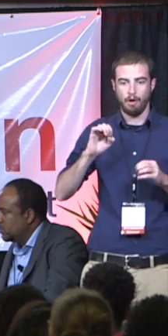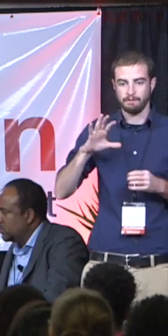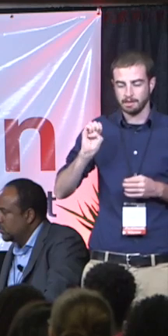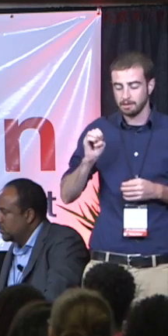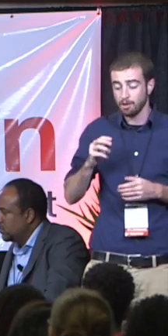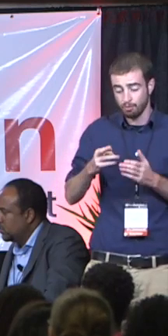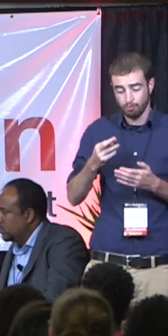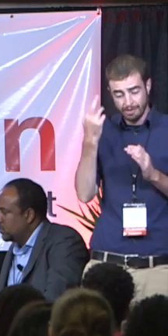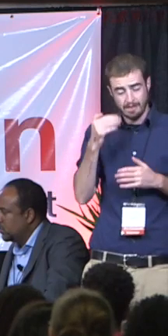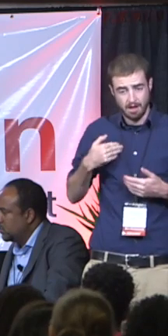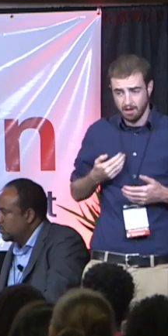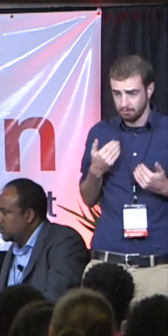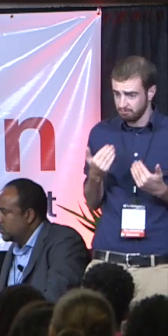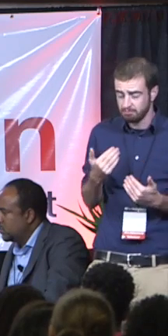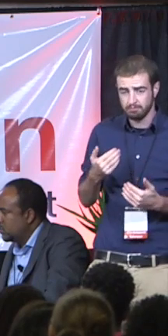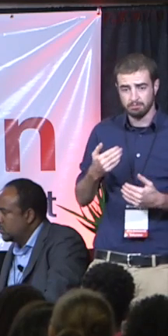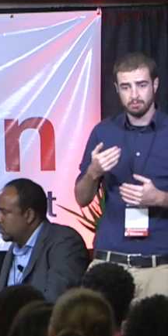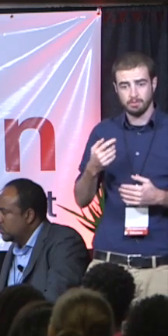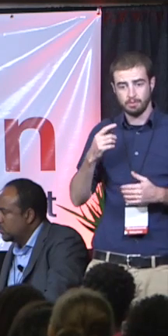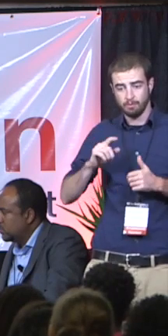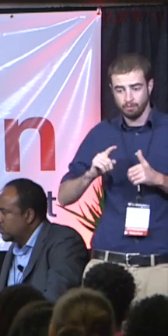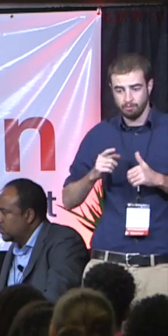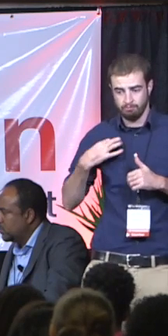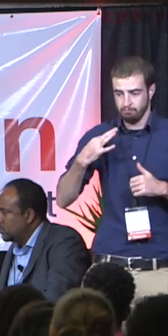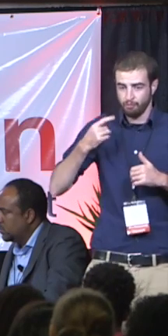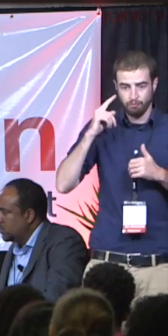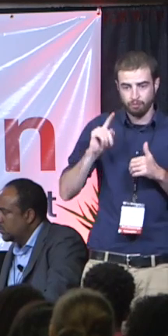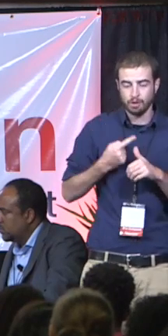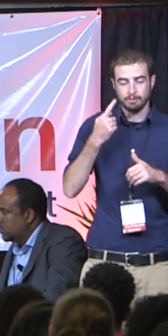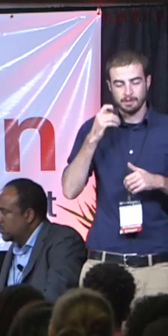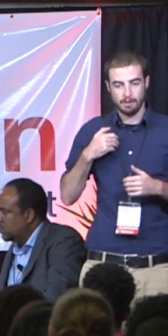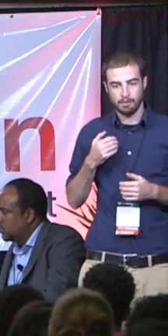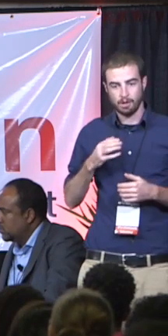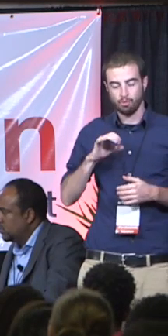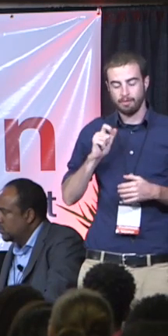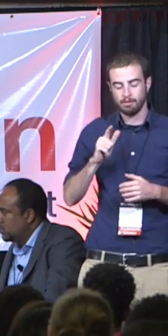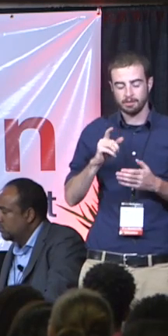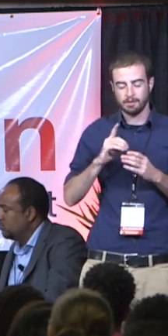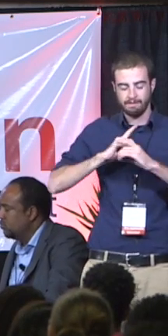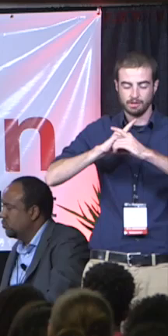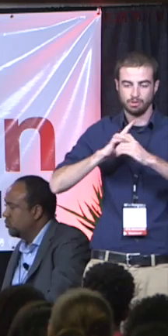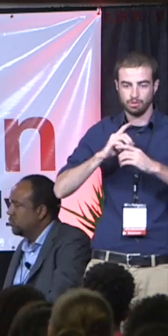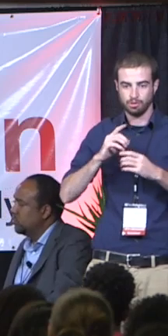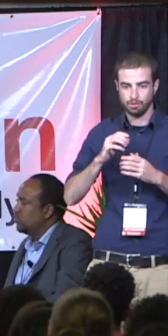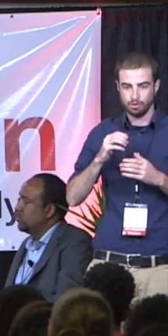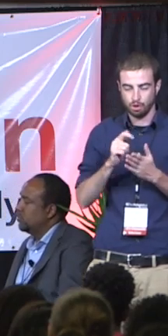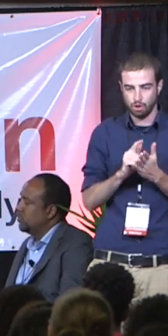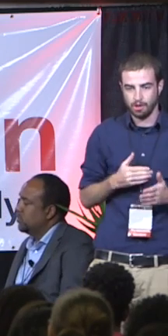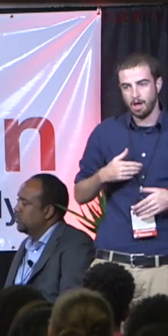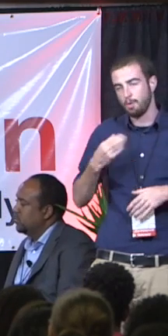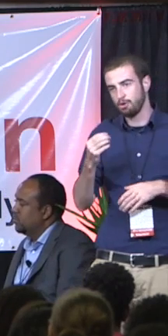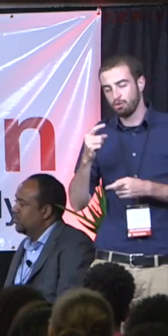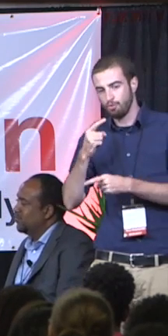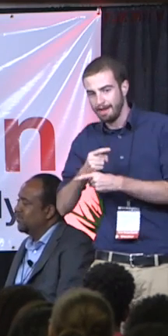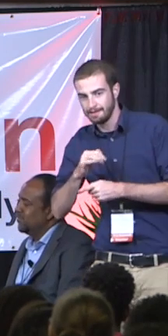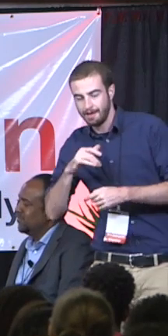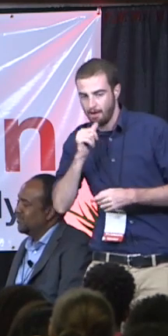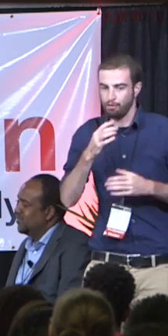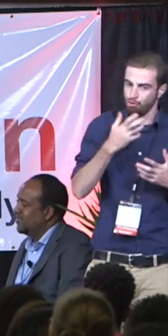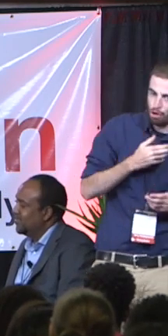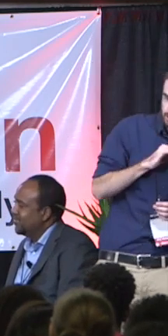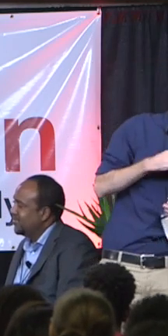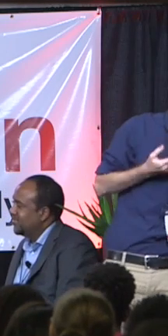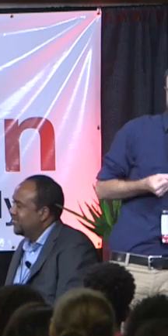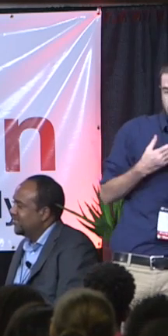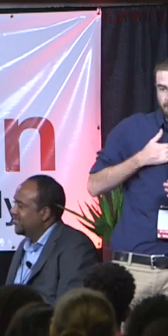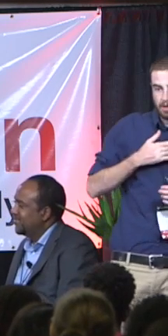I ran initially was that I am a criminal defense attorney, former prosecutor. I went to the right side, not the dark side, as my